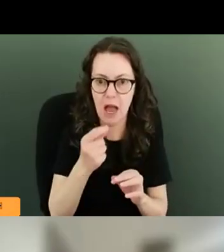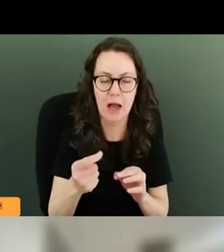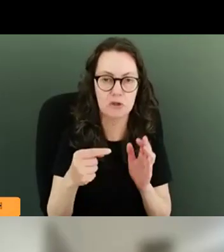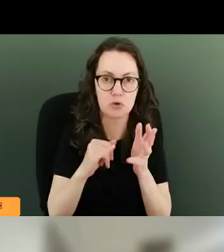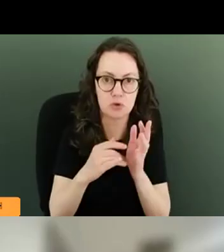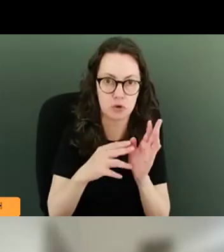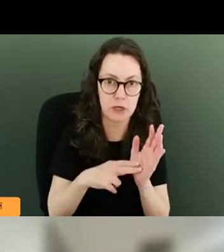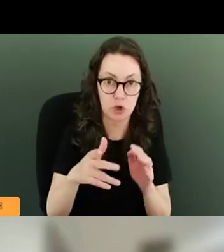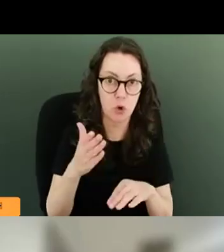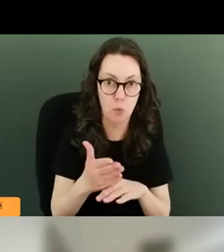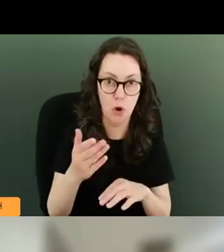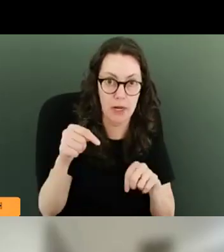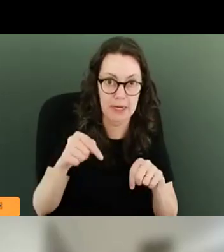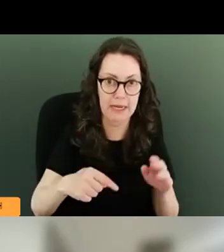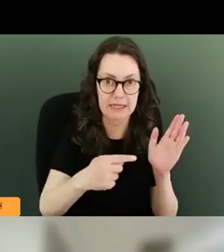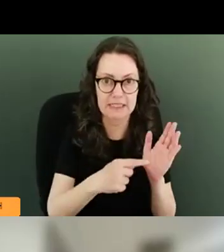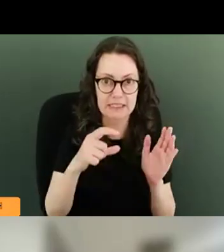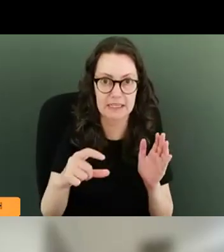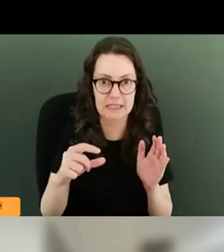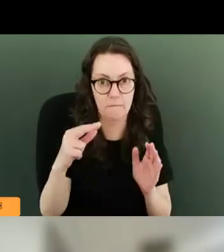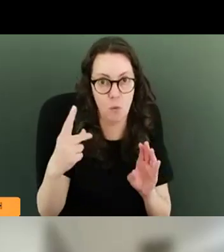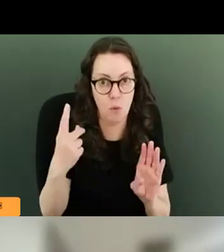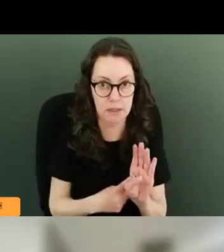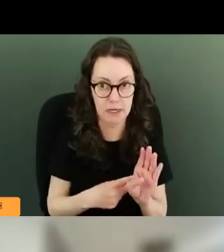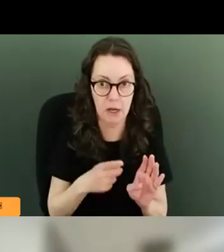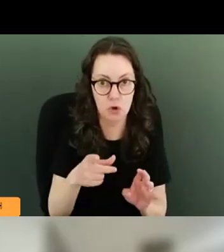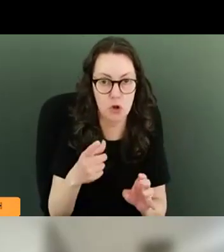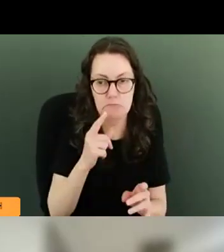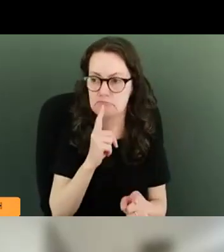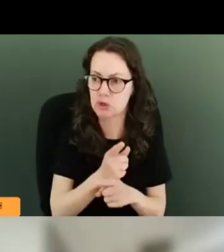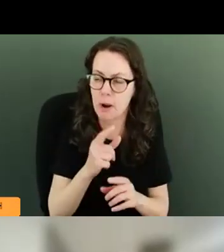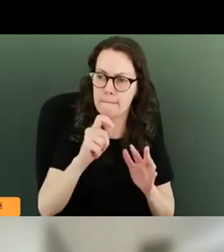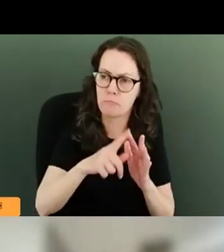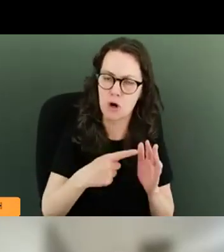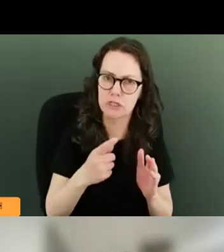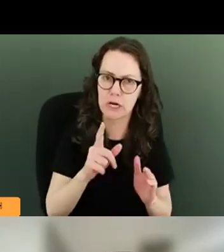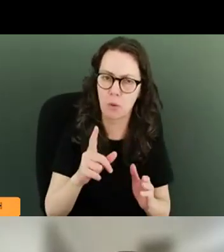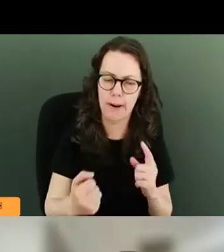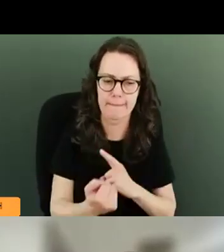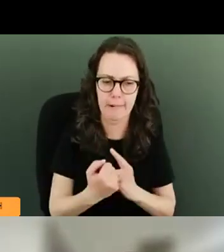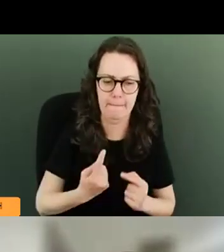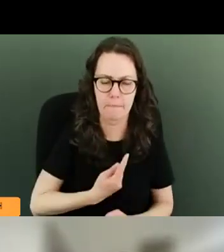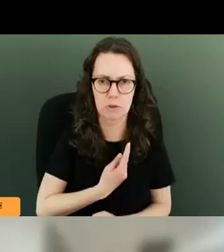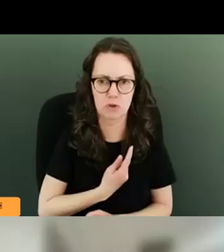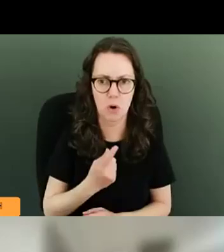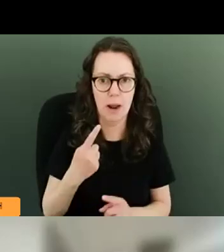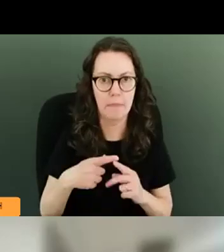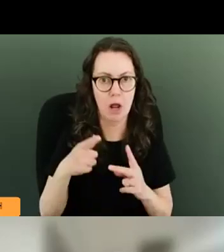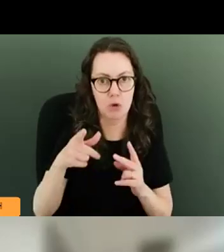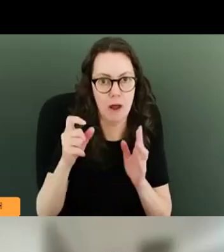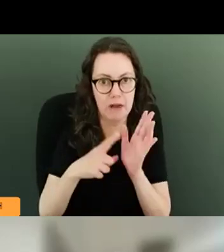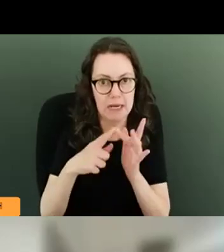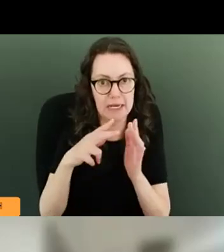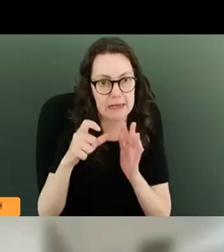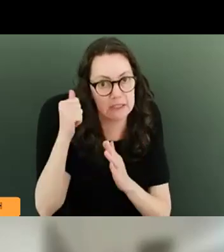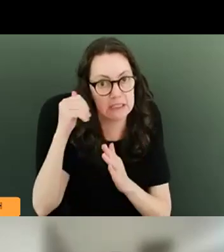Change project at CYDA for about a year now. Can you share what this project has meant to you personally and how your lived experience shaped the